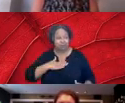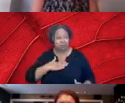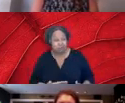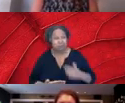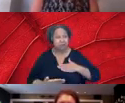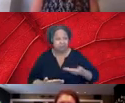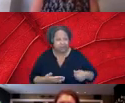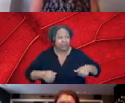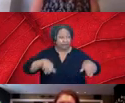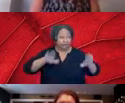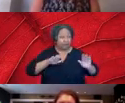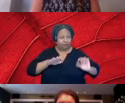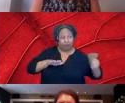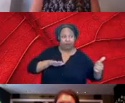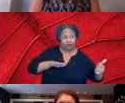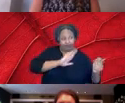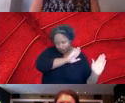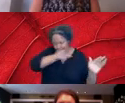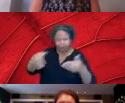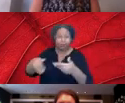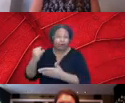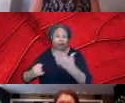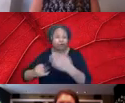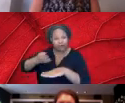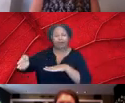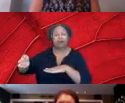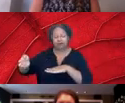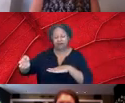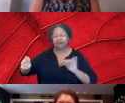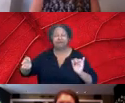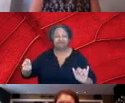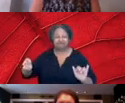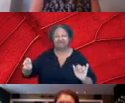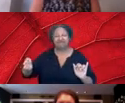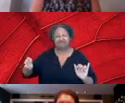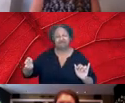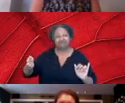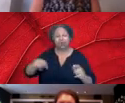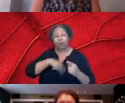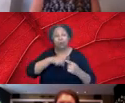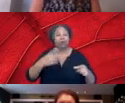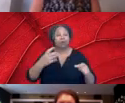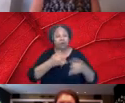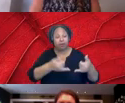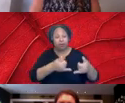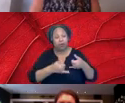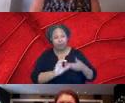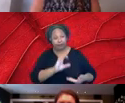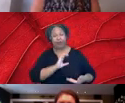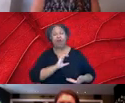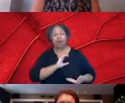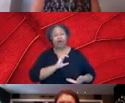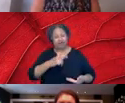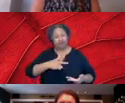makes to do their artistic career, I would say when you receive such an award, it is quite